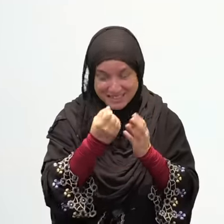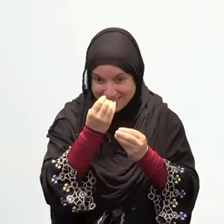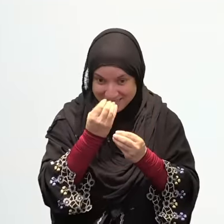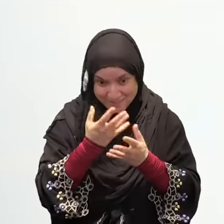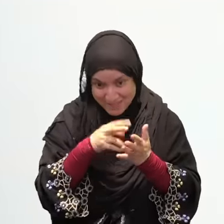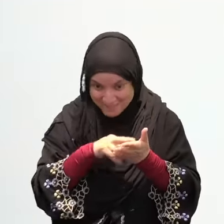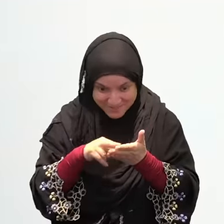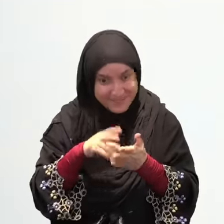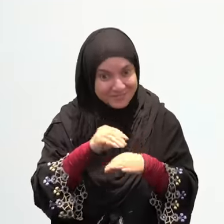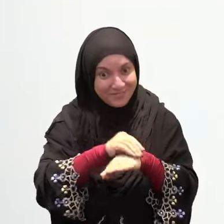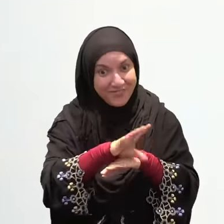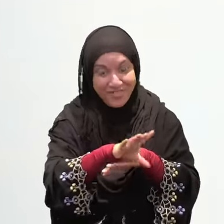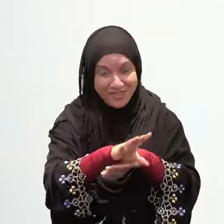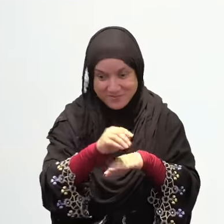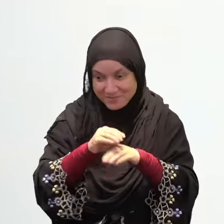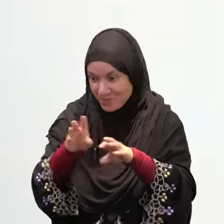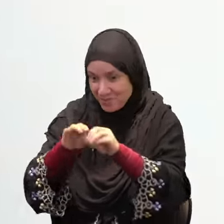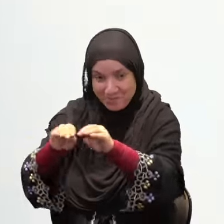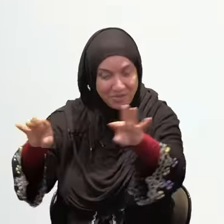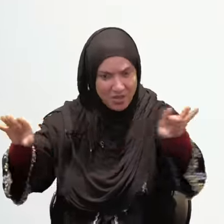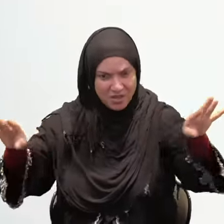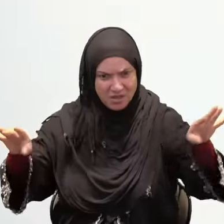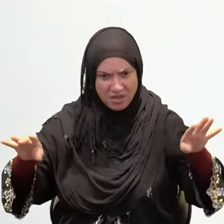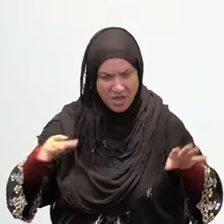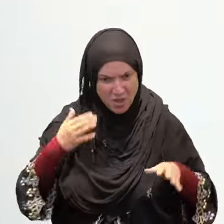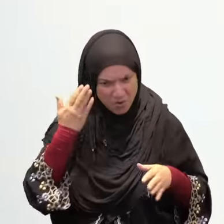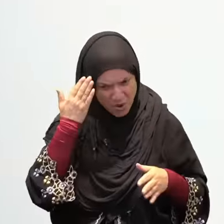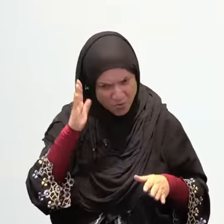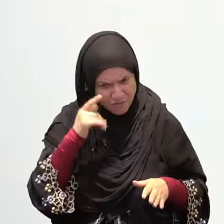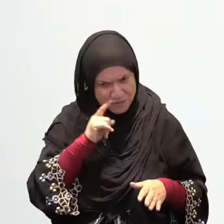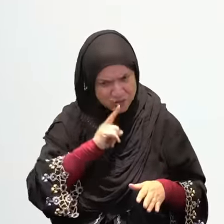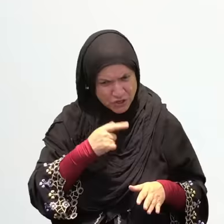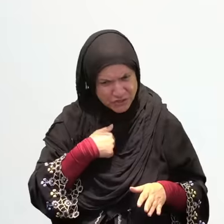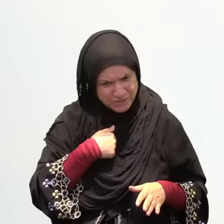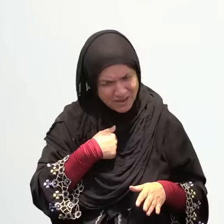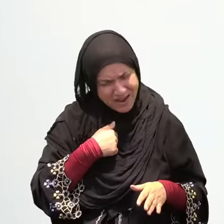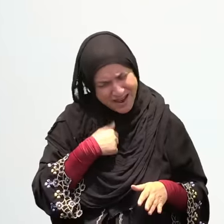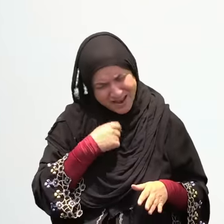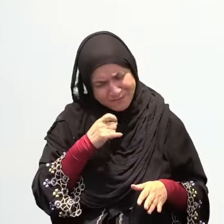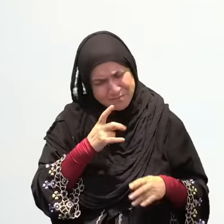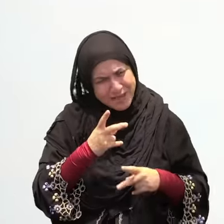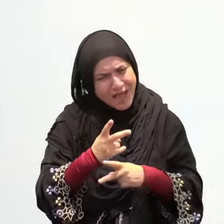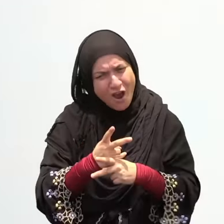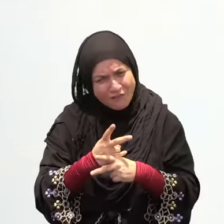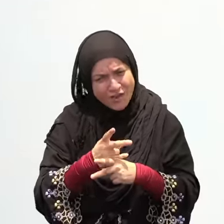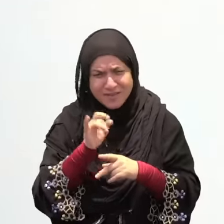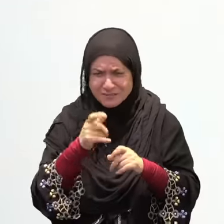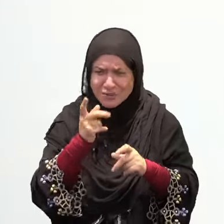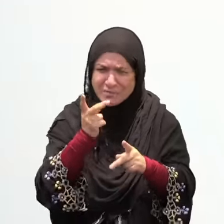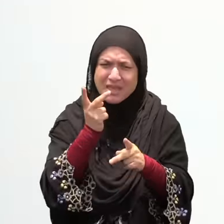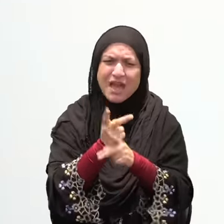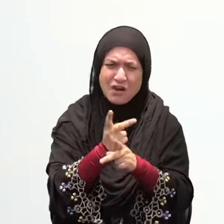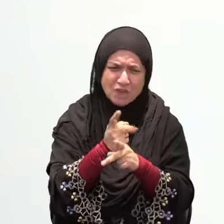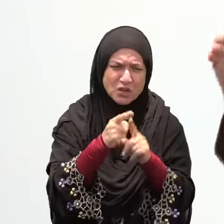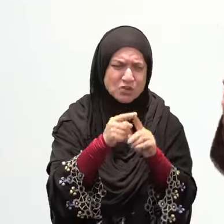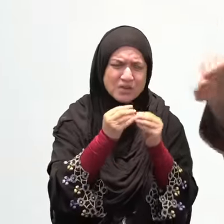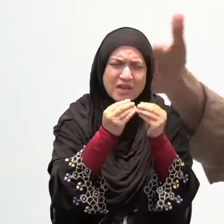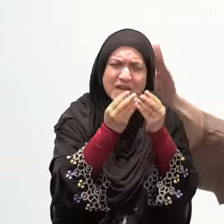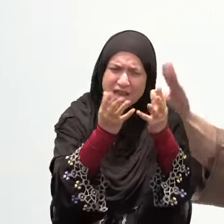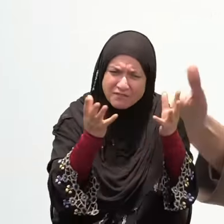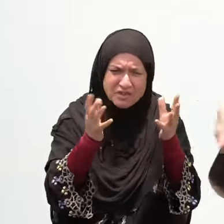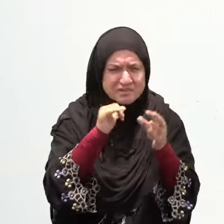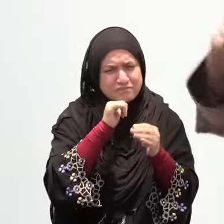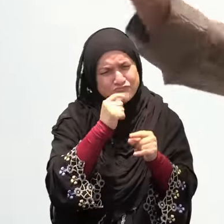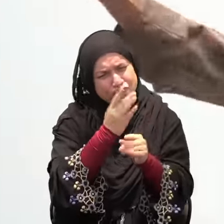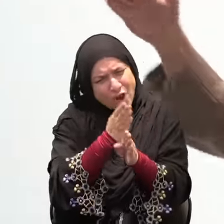echo chambers, and this is what I want to leave with, inshallah ta'ala, for all of us, as we're thinking about this world around us, where everyone is being fed something, and then you come into